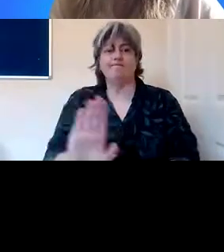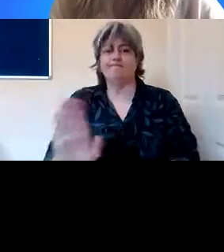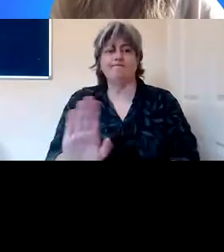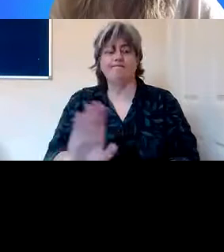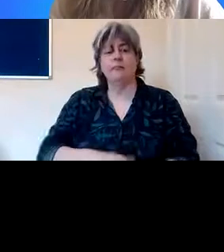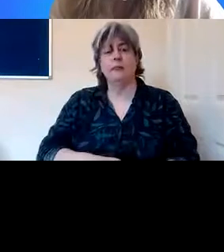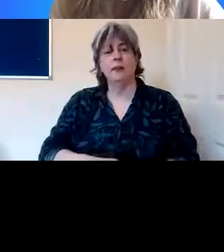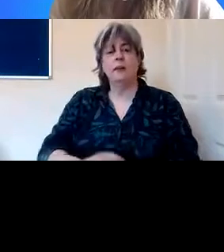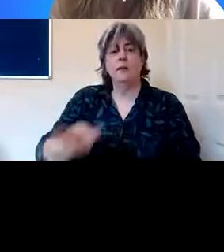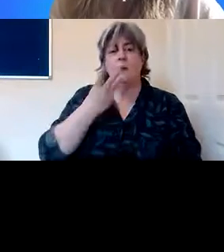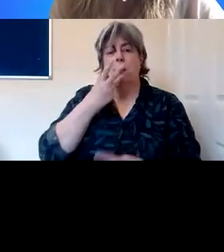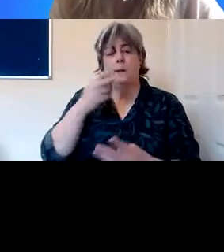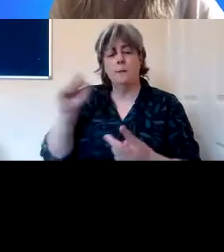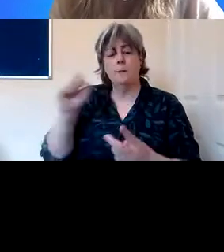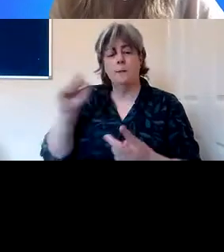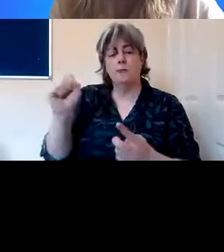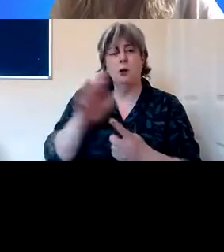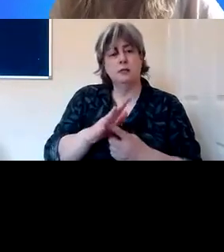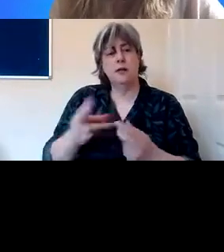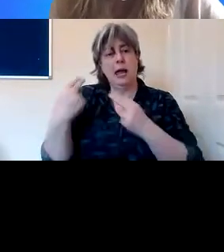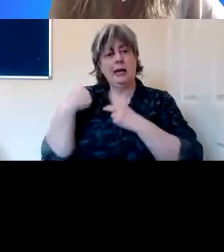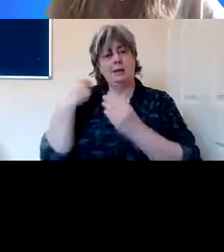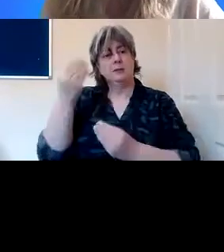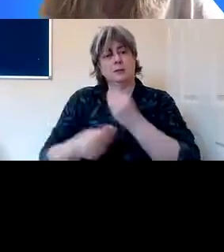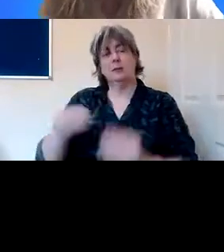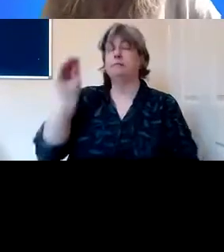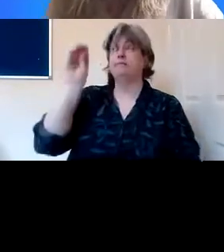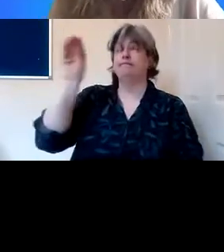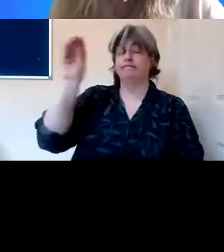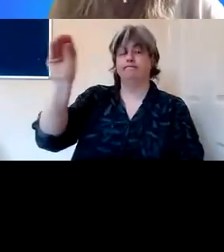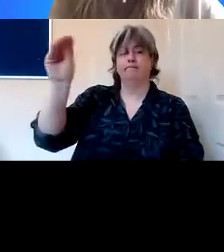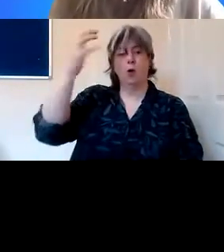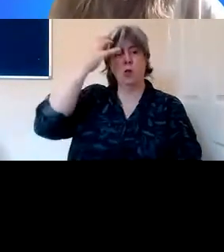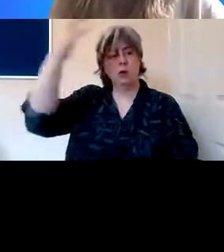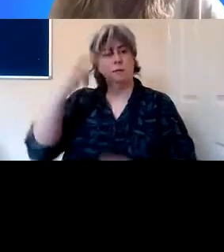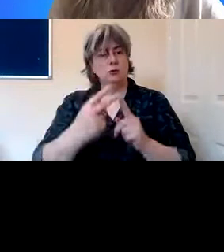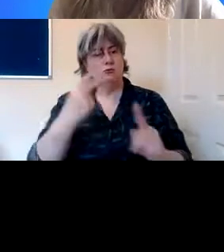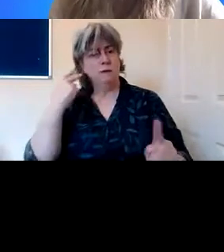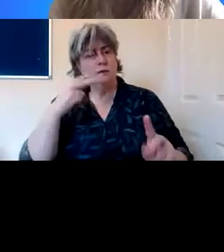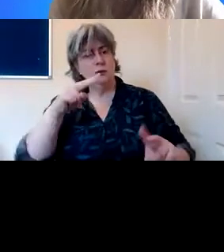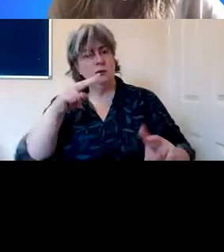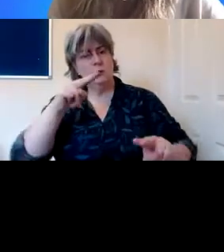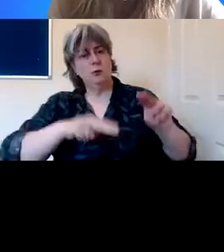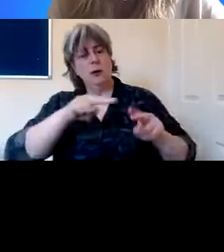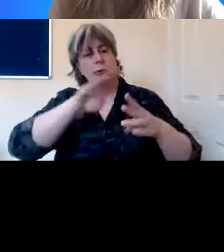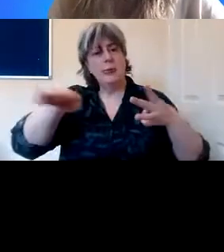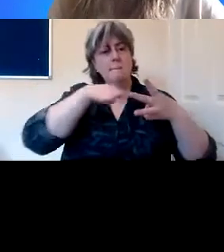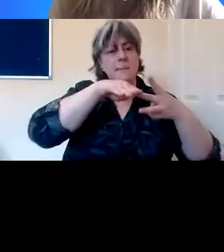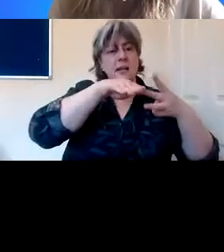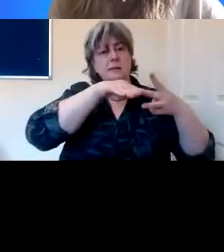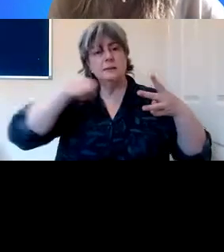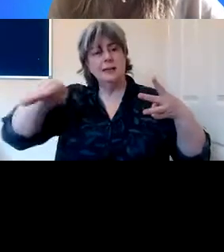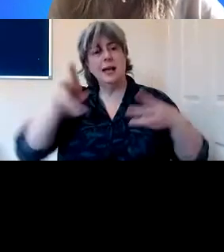is accountability. We're calling on Welsh Government to review the middle tier. Again, it's a priority that links